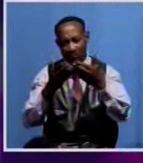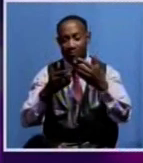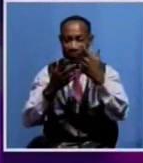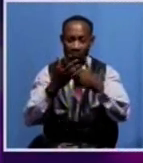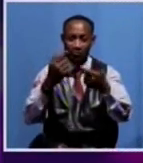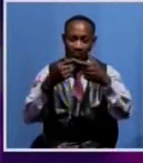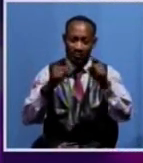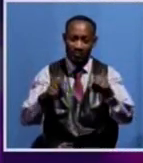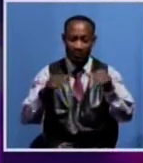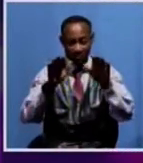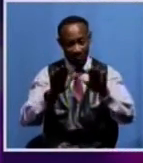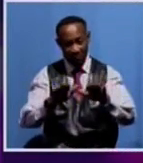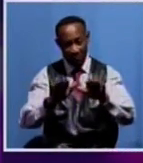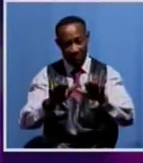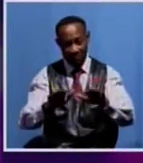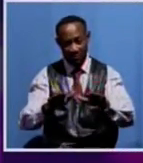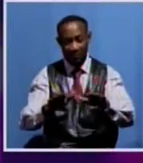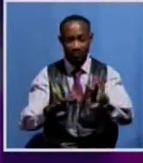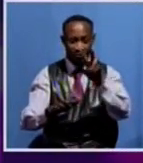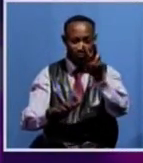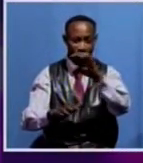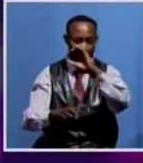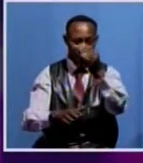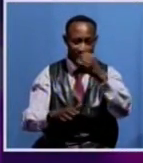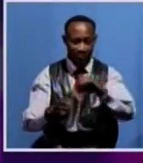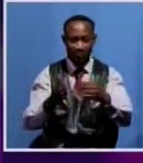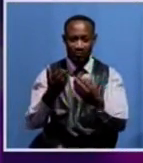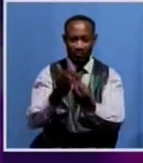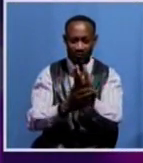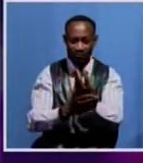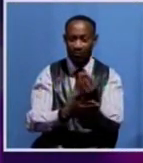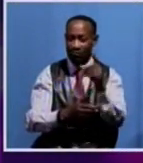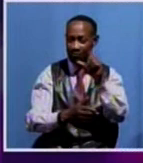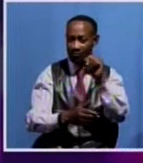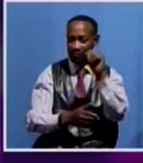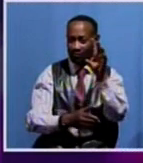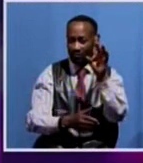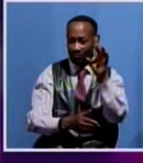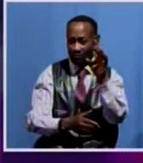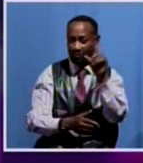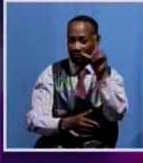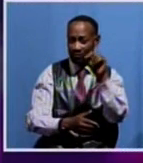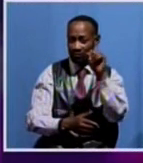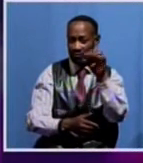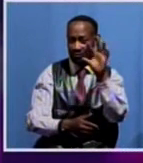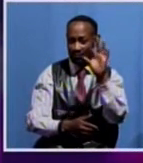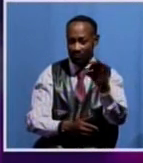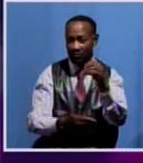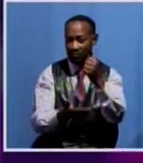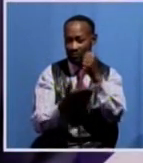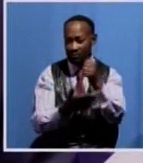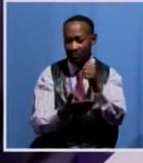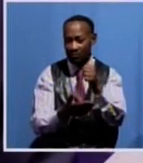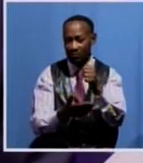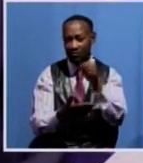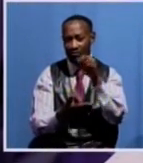you're projecting 2% growth, down from 4% for the 2019 budget. Why? You know, well, the